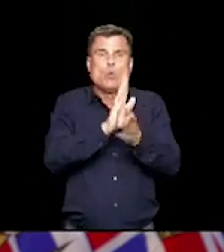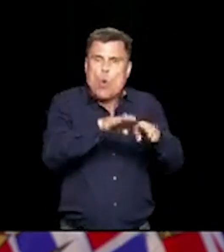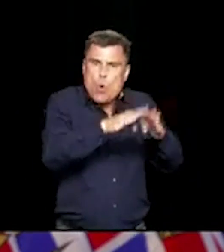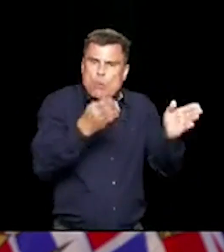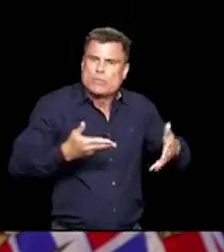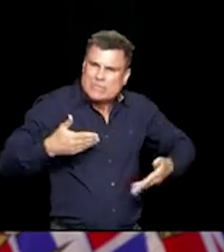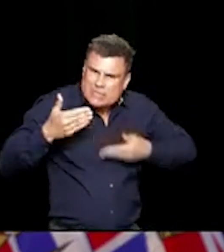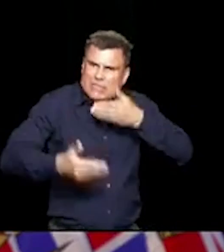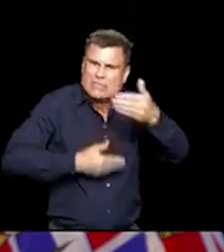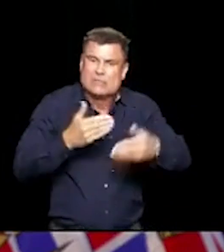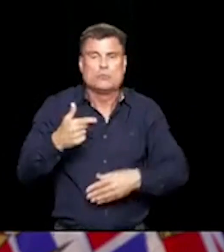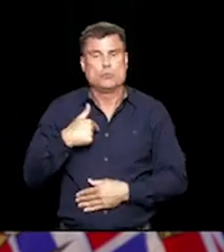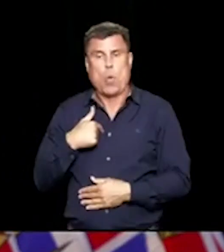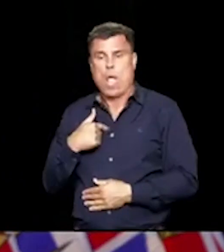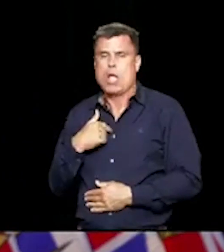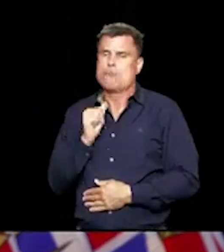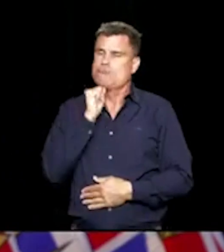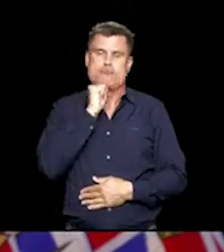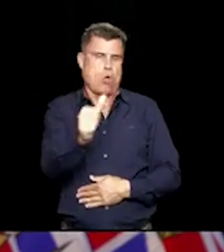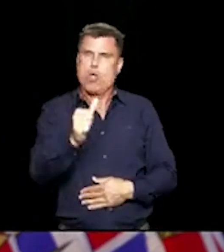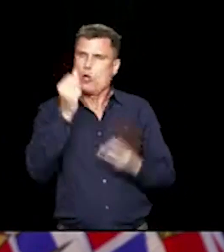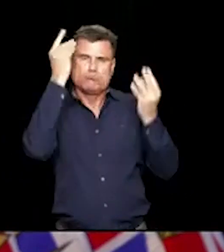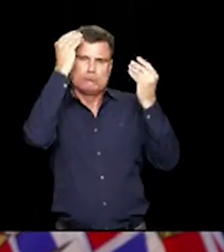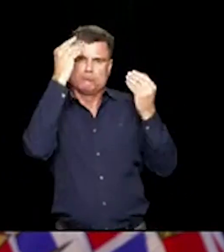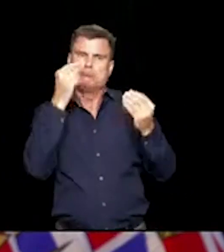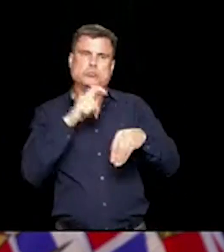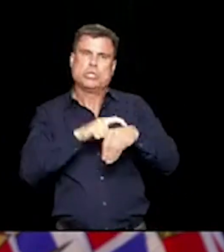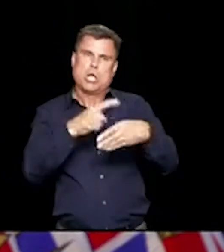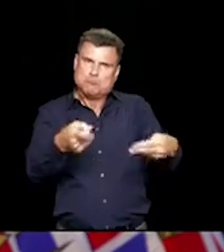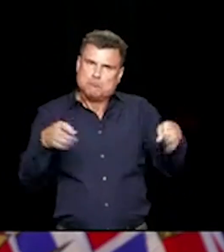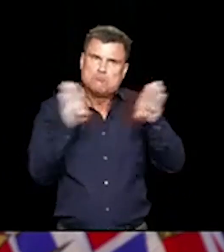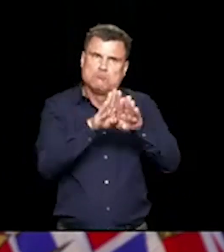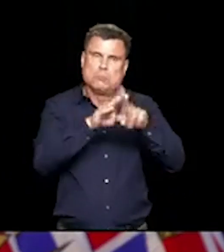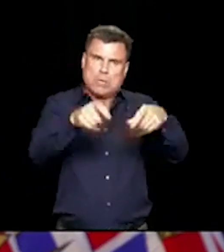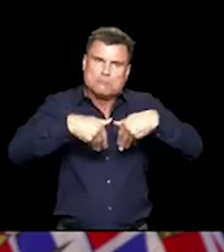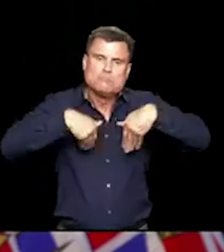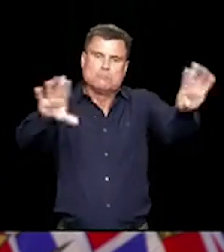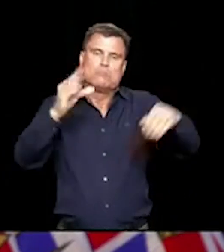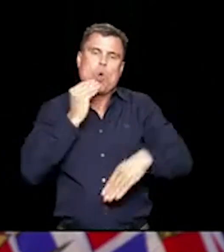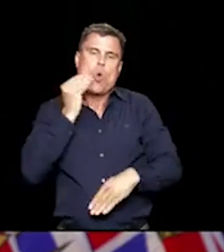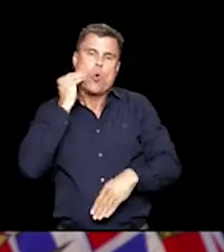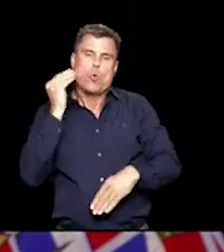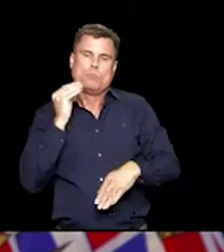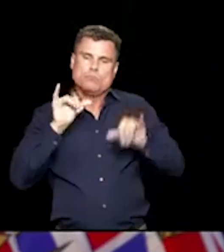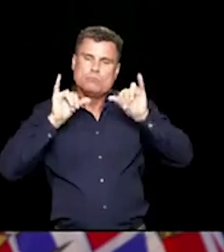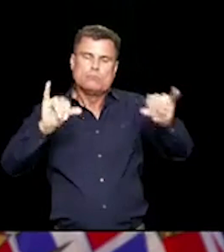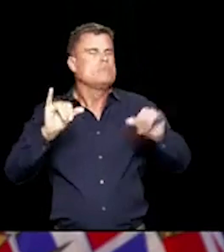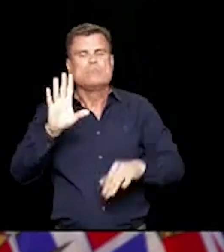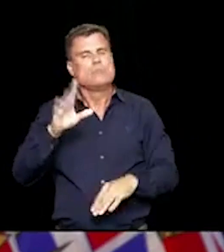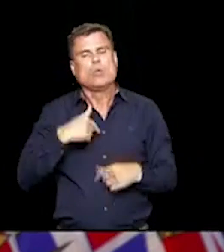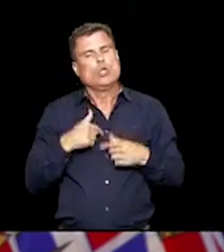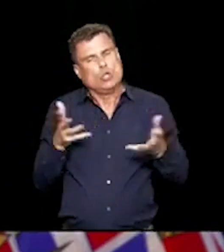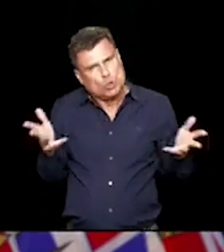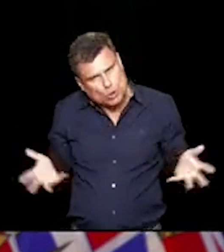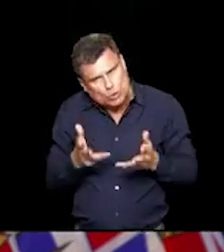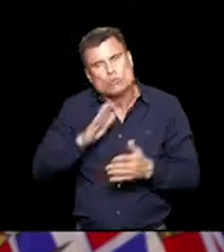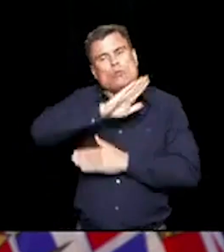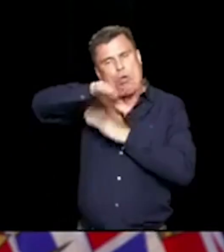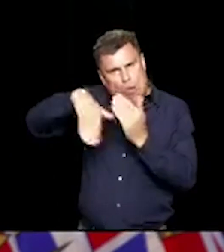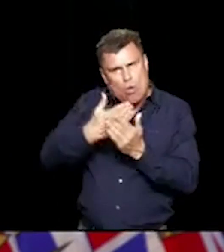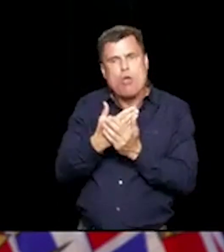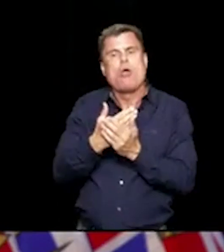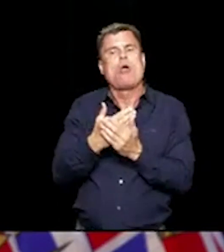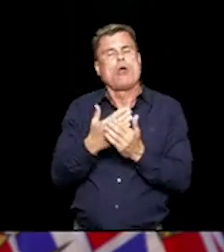So no, we weren't looking at curfews. What we're looking at are how do we encourage everybody to make sure we